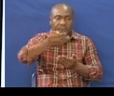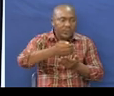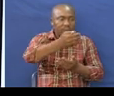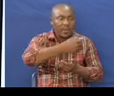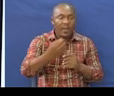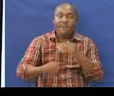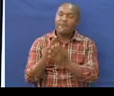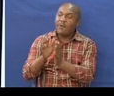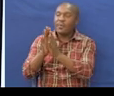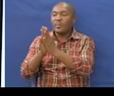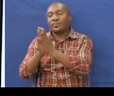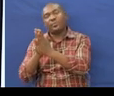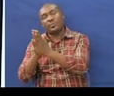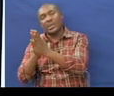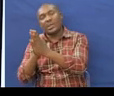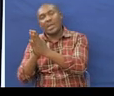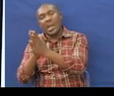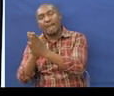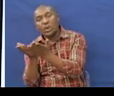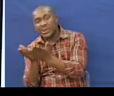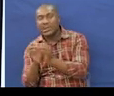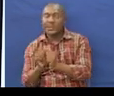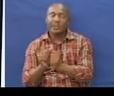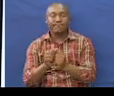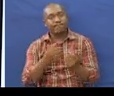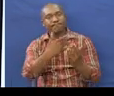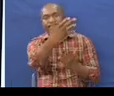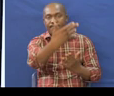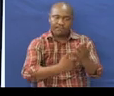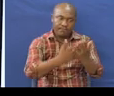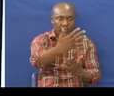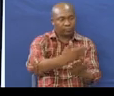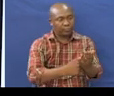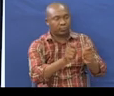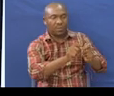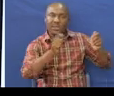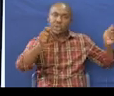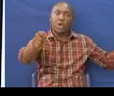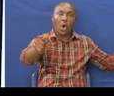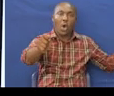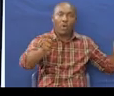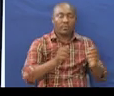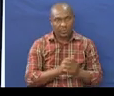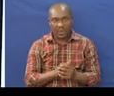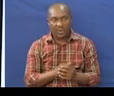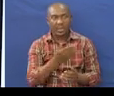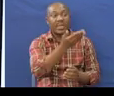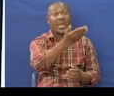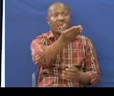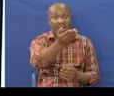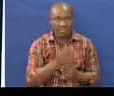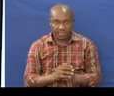such as books, articles, journals, and other written sources. In other words, we